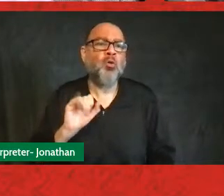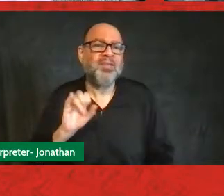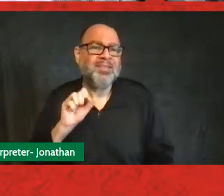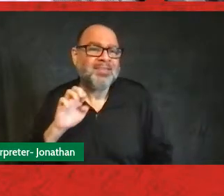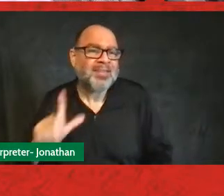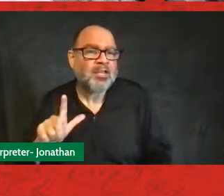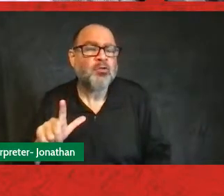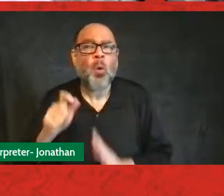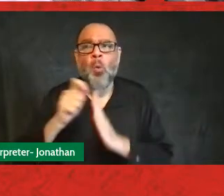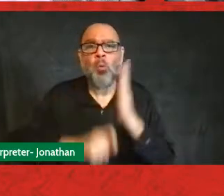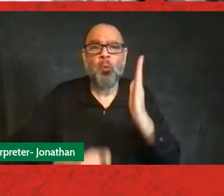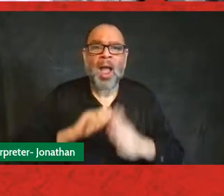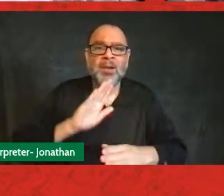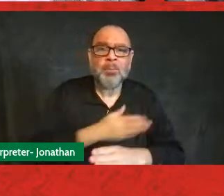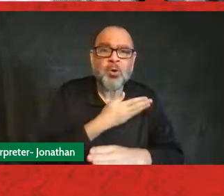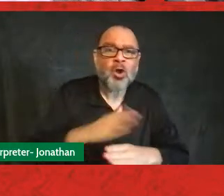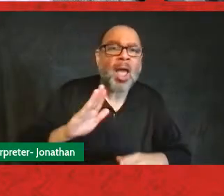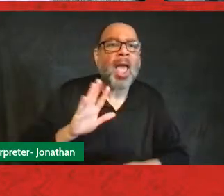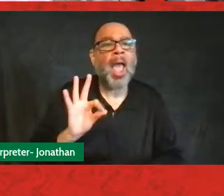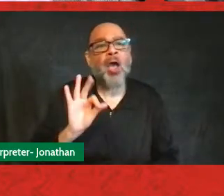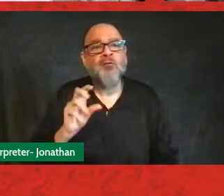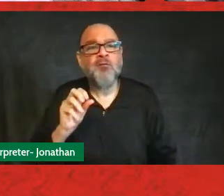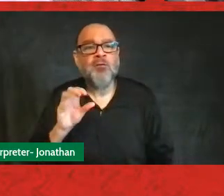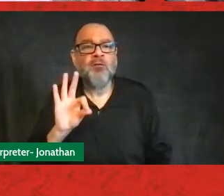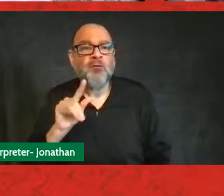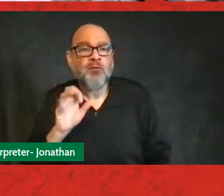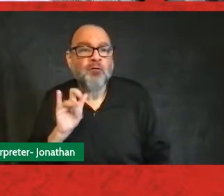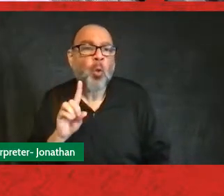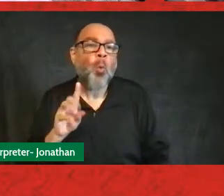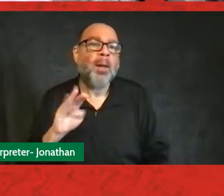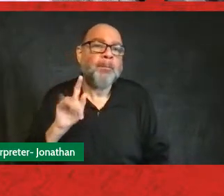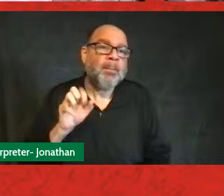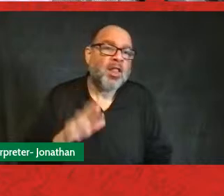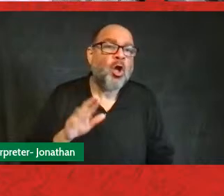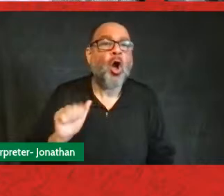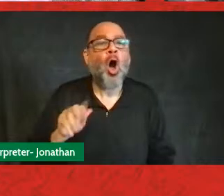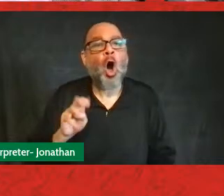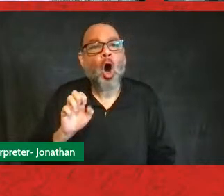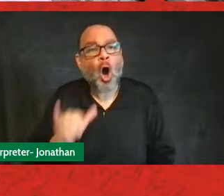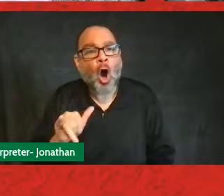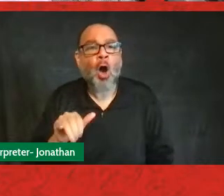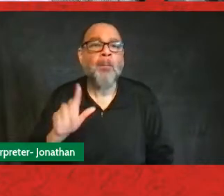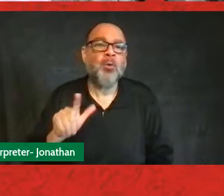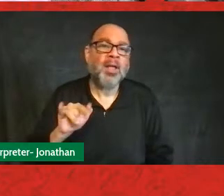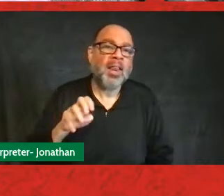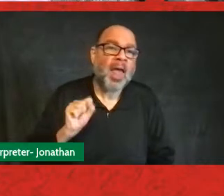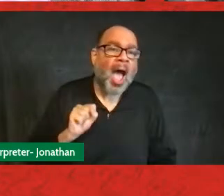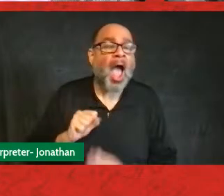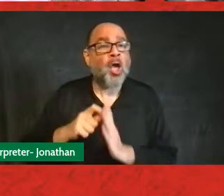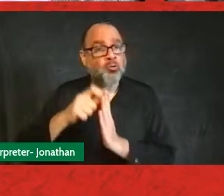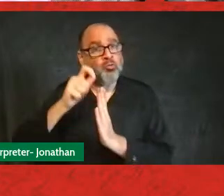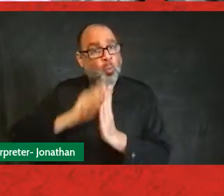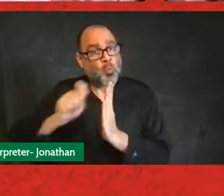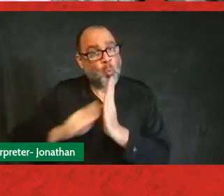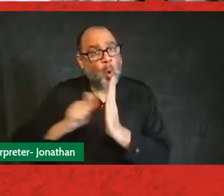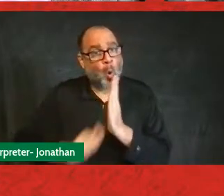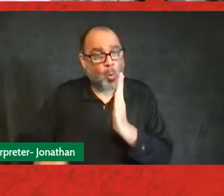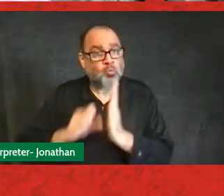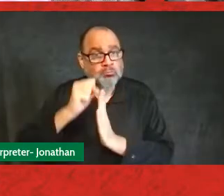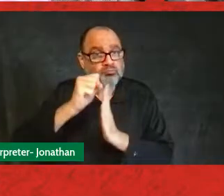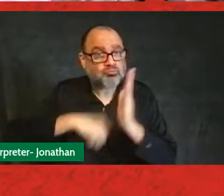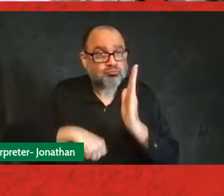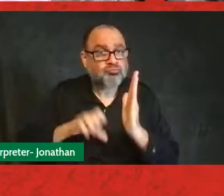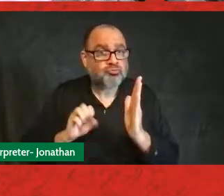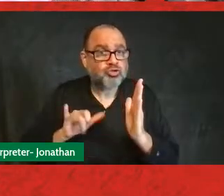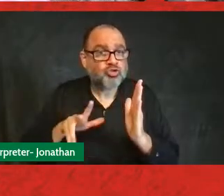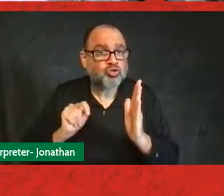and Flournoy Miller and Aubrey Lyles creating the script. And it brought together, you know, some of the